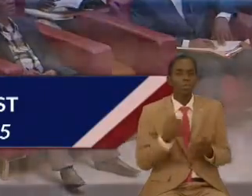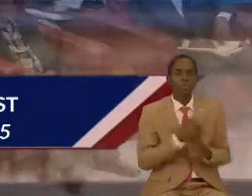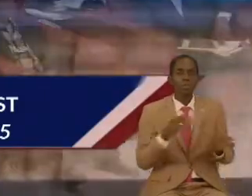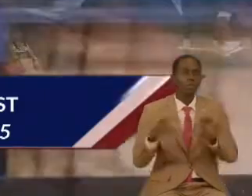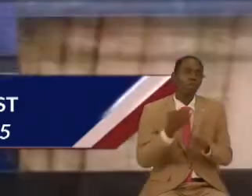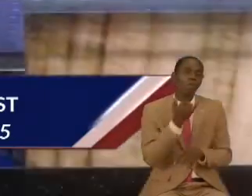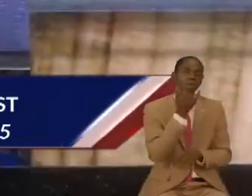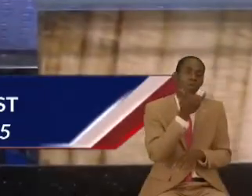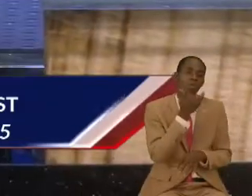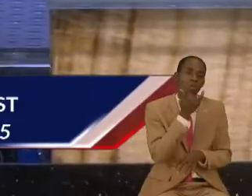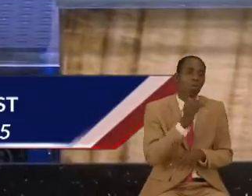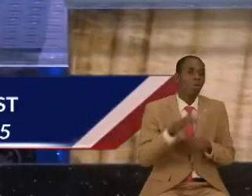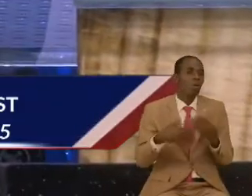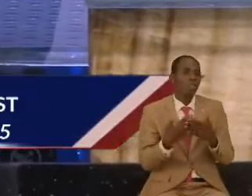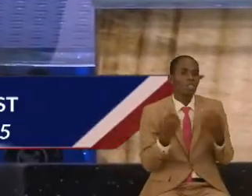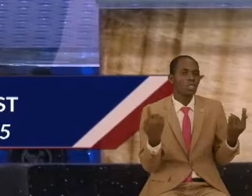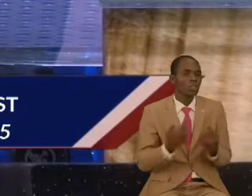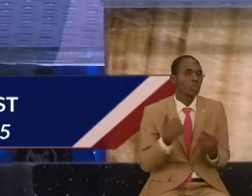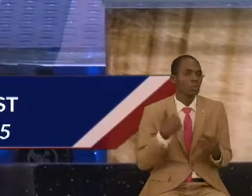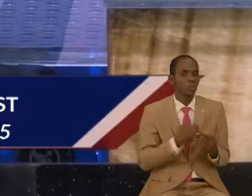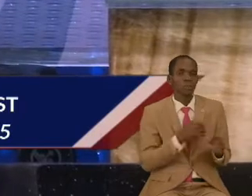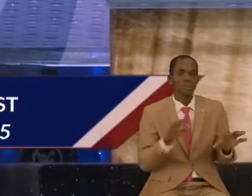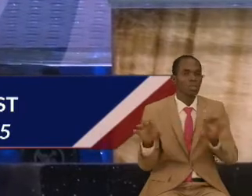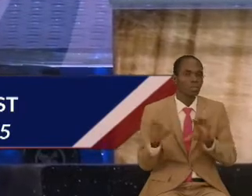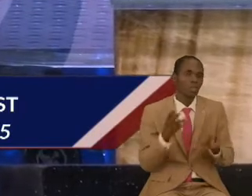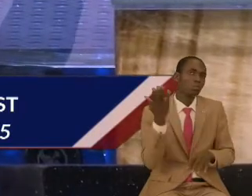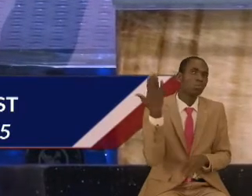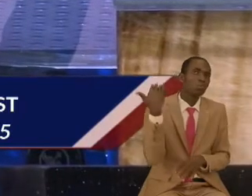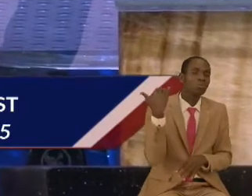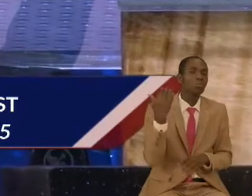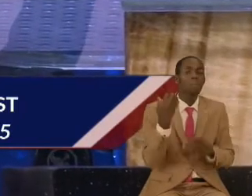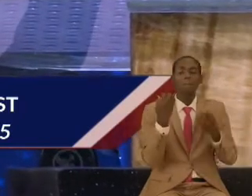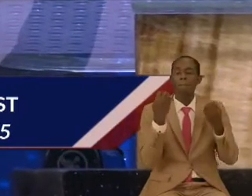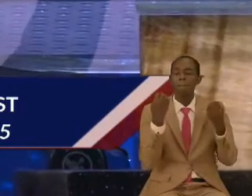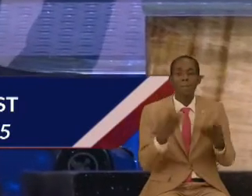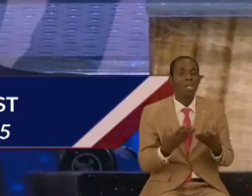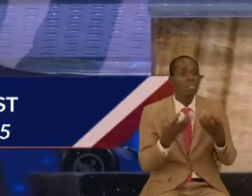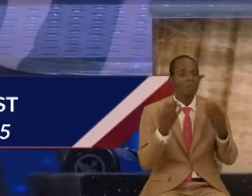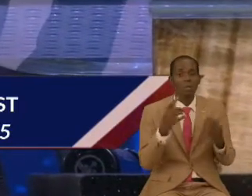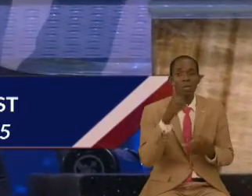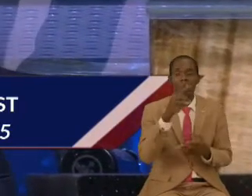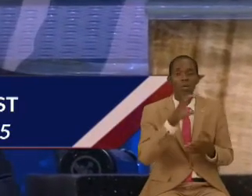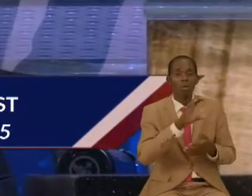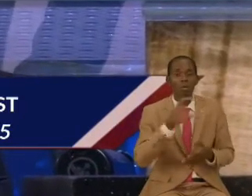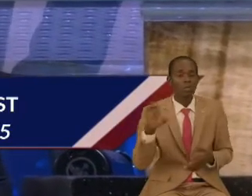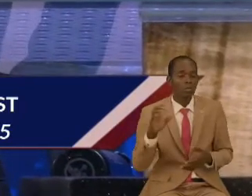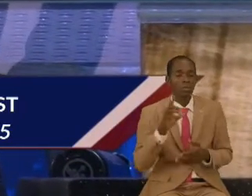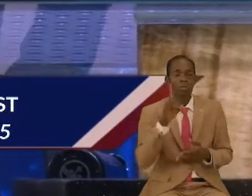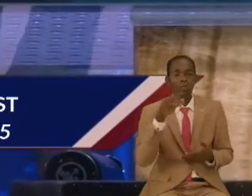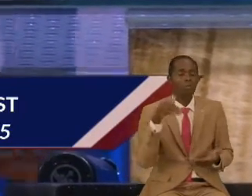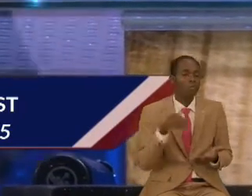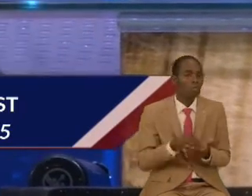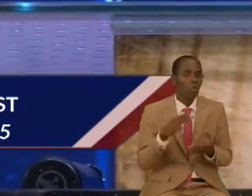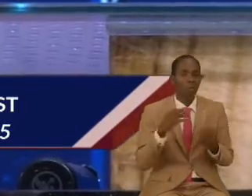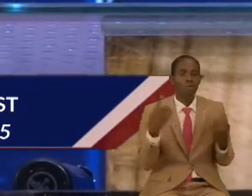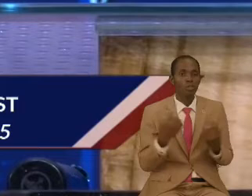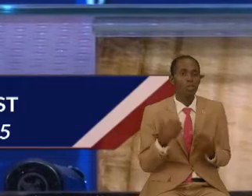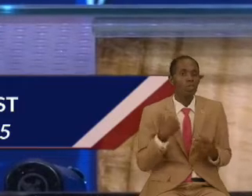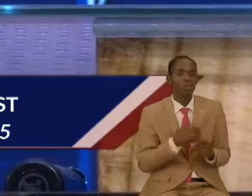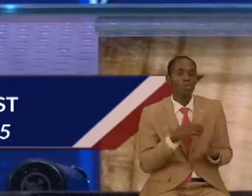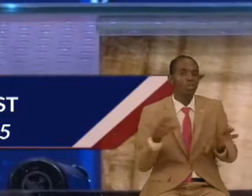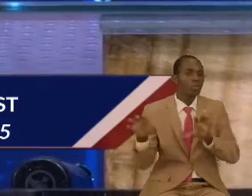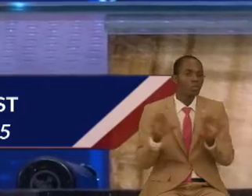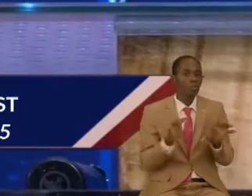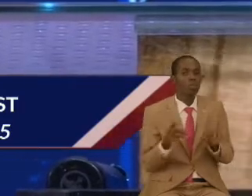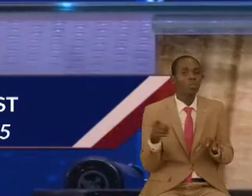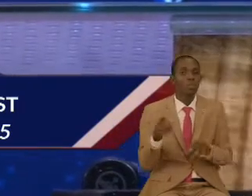wrong, all the sins we committed, many, many of them, hundreds and thousands of sins were committed. They